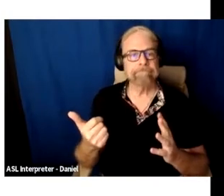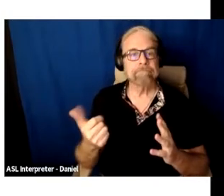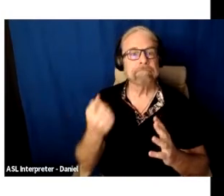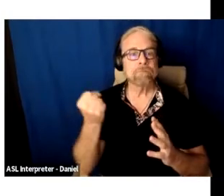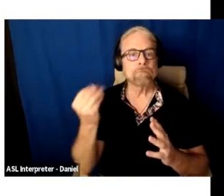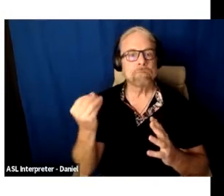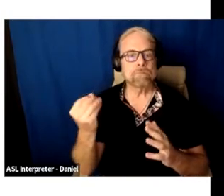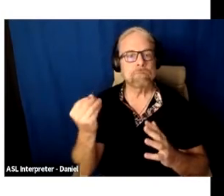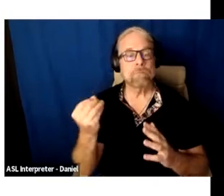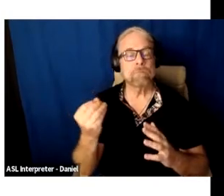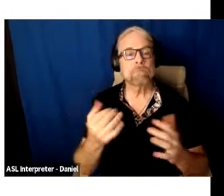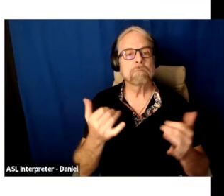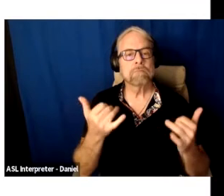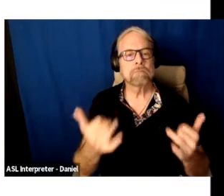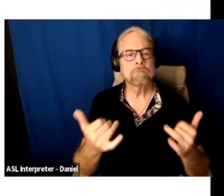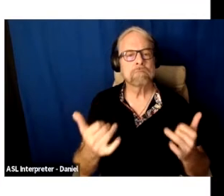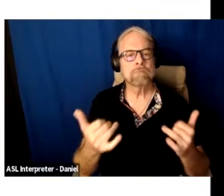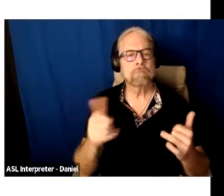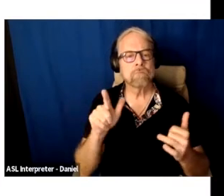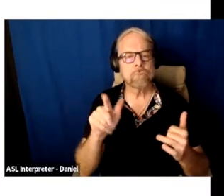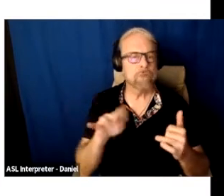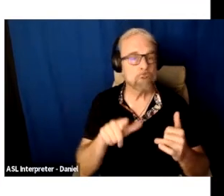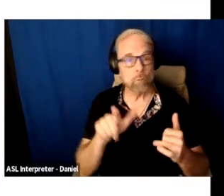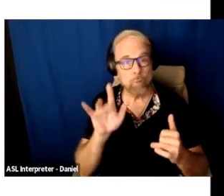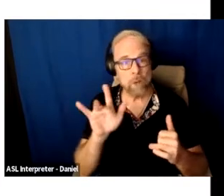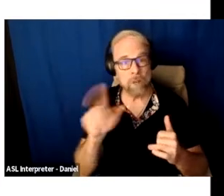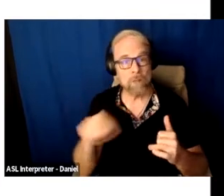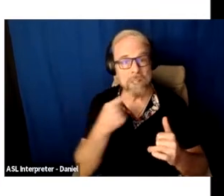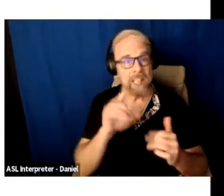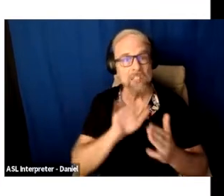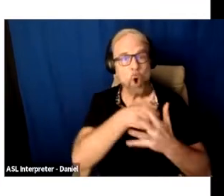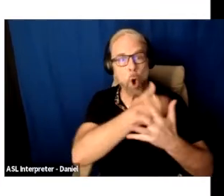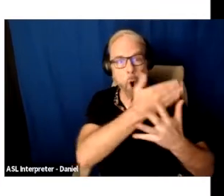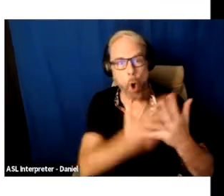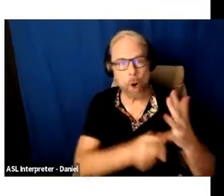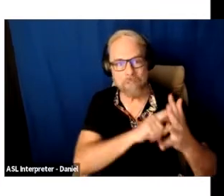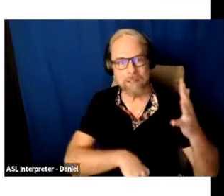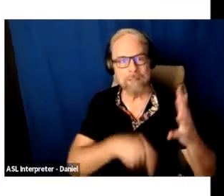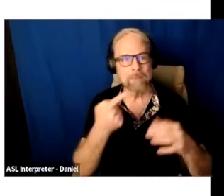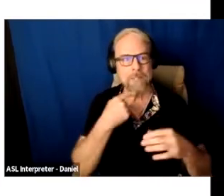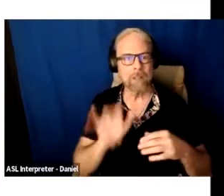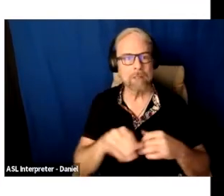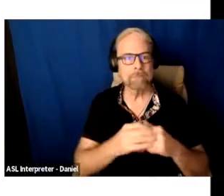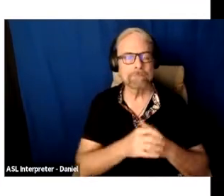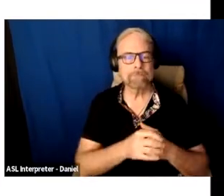So right now, 24 of 25 of you are saying it's all of these things.